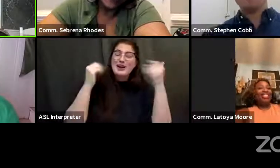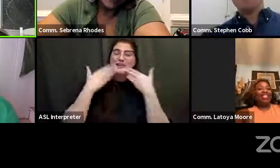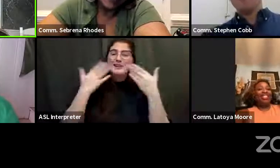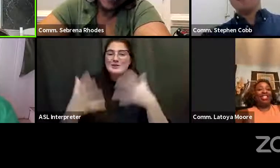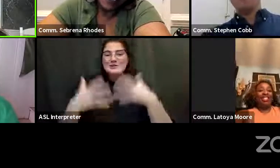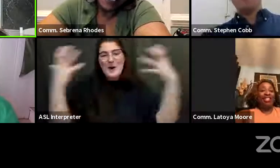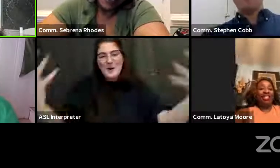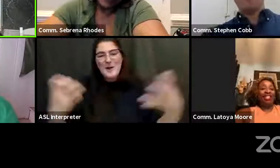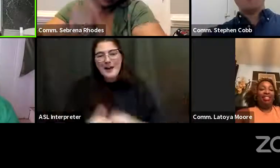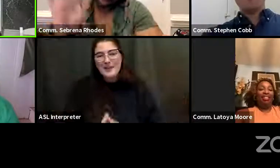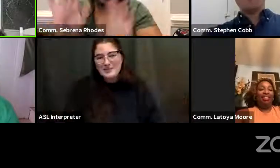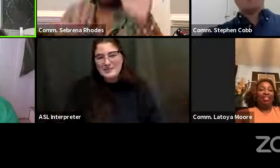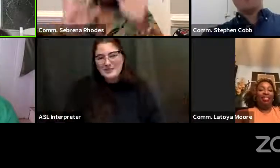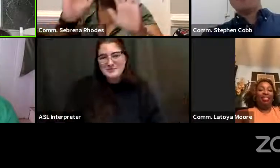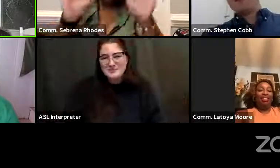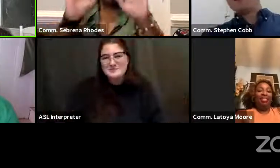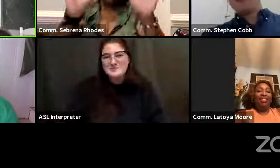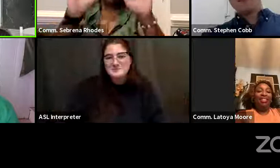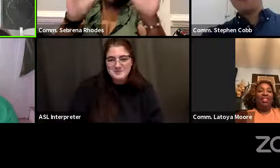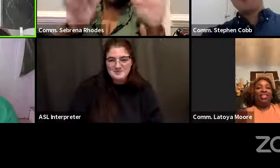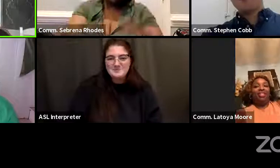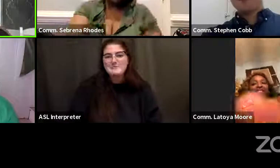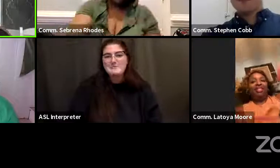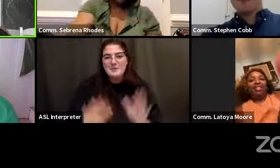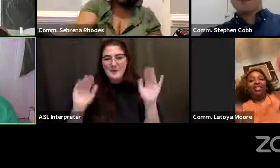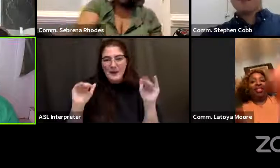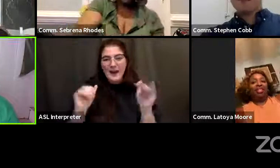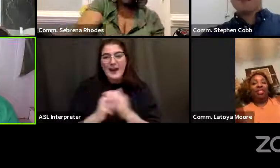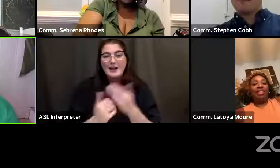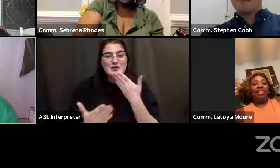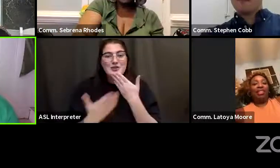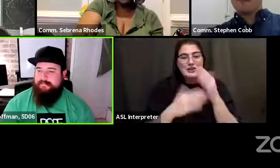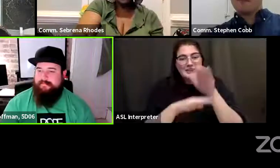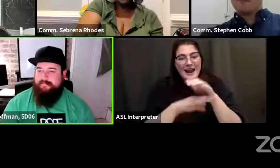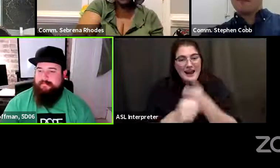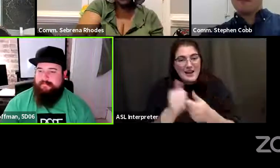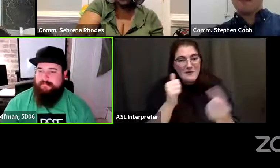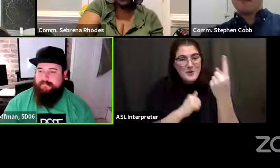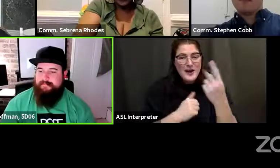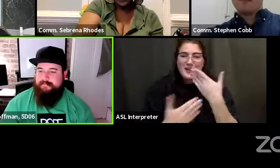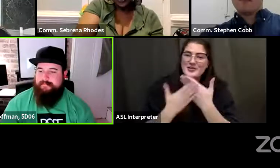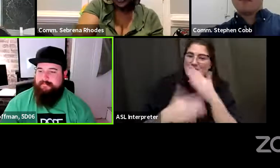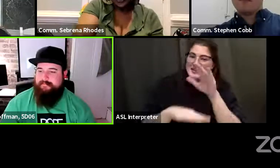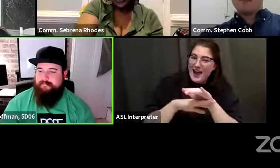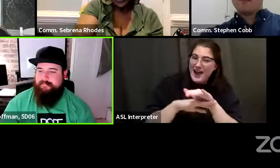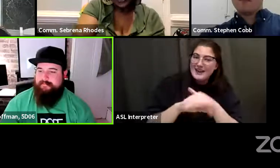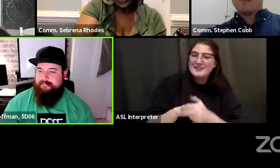much. Bye. Good night, everyone. Good night.